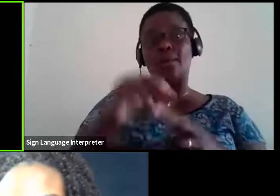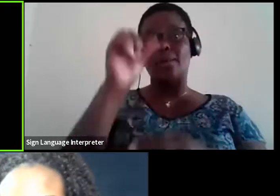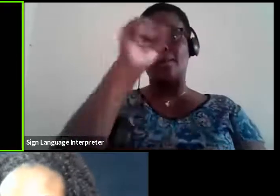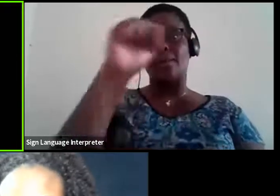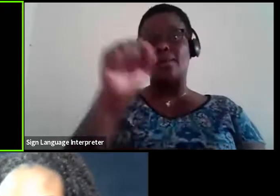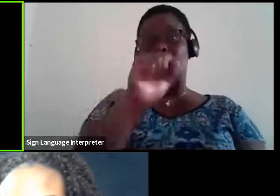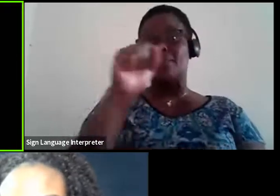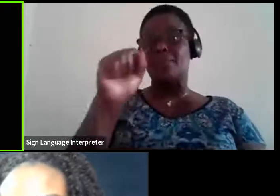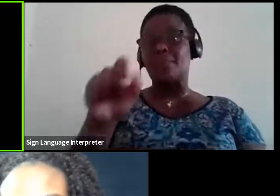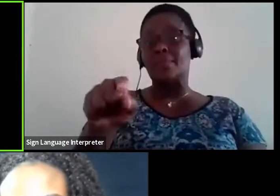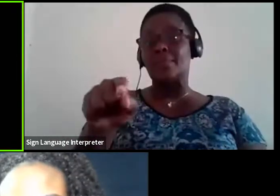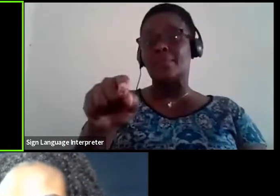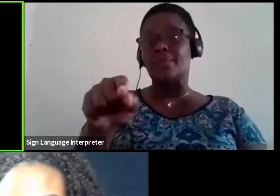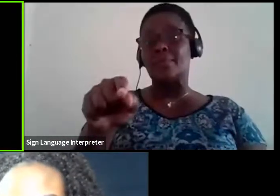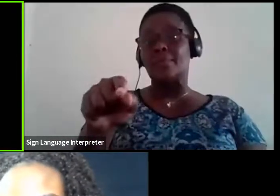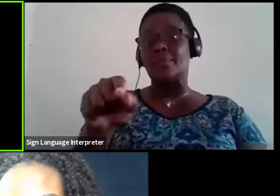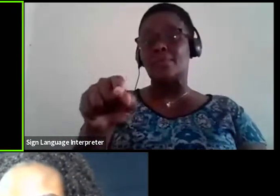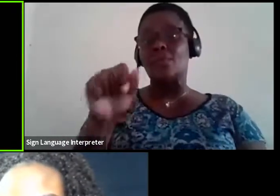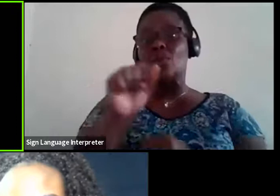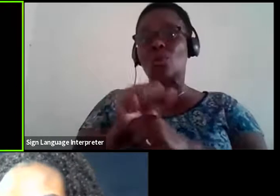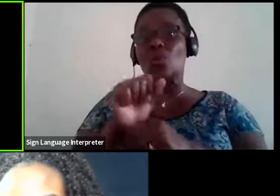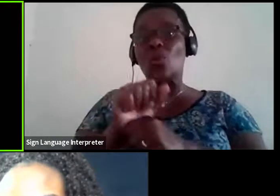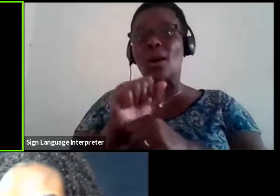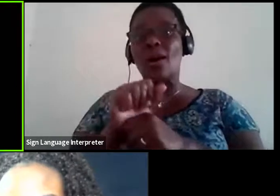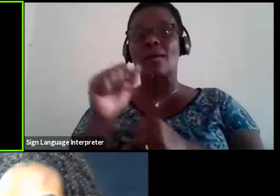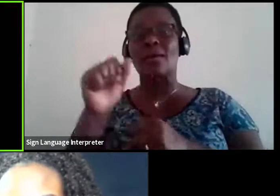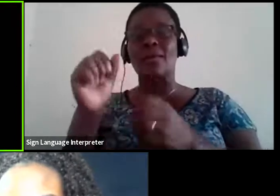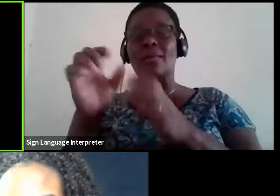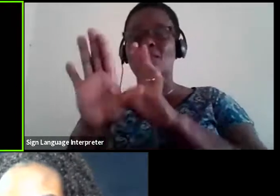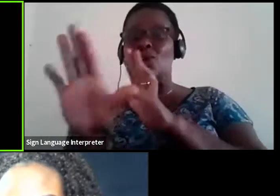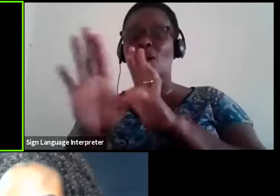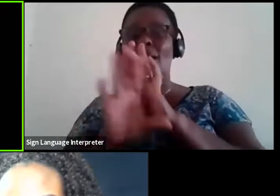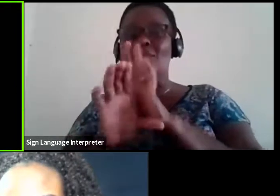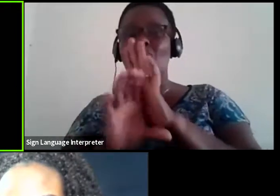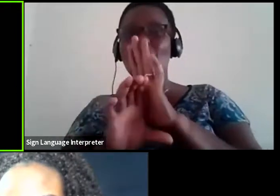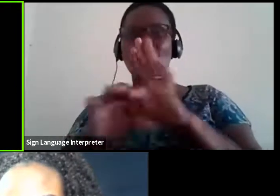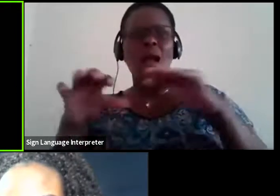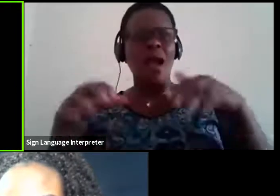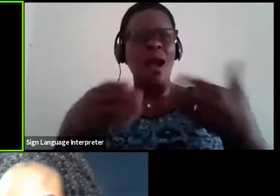LGBTQ people in a country where this is criminalized. So how do you navigate